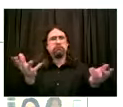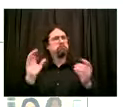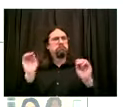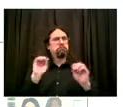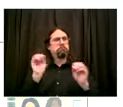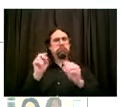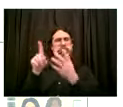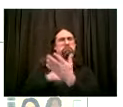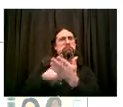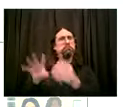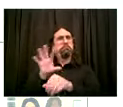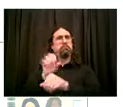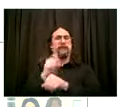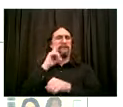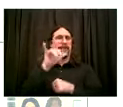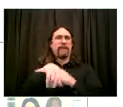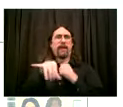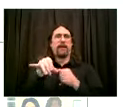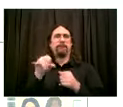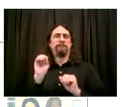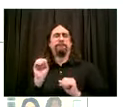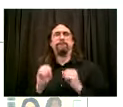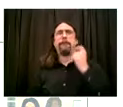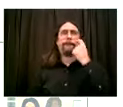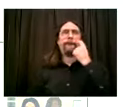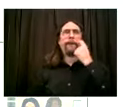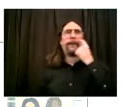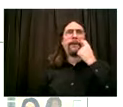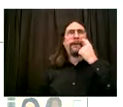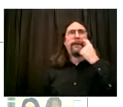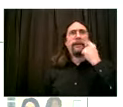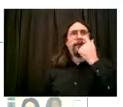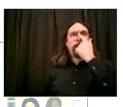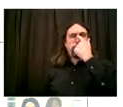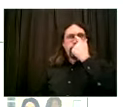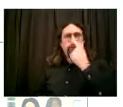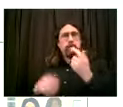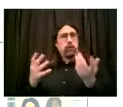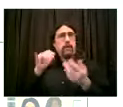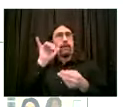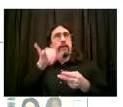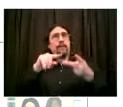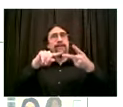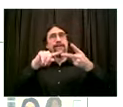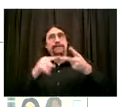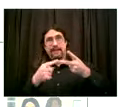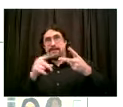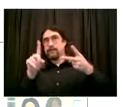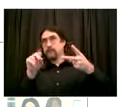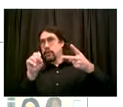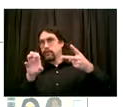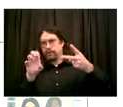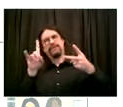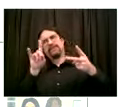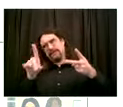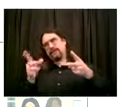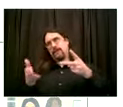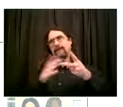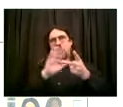vaccinations over the last few days, but since we didn't have that supply, we weren't able to. but we intend to catch